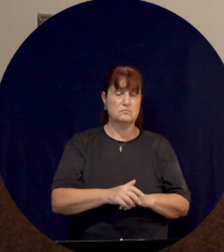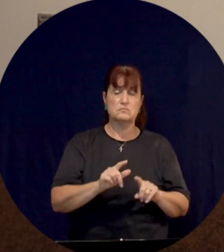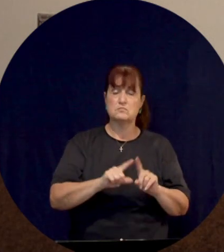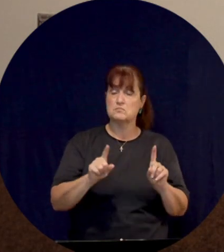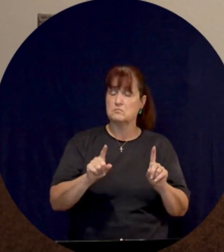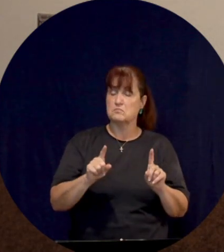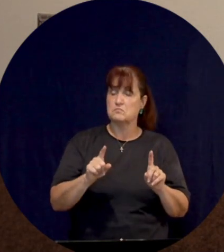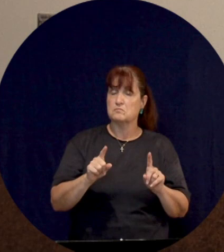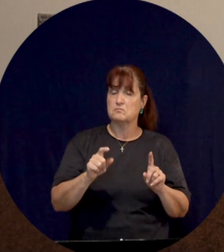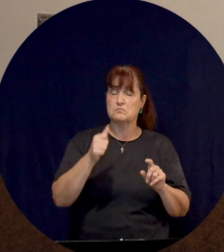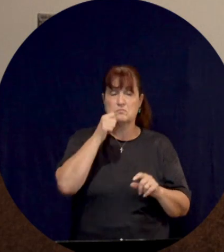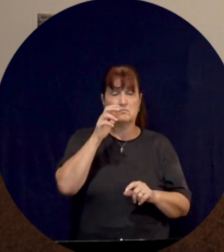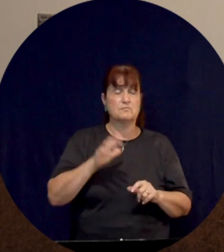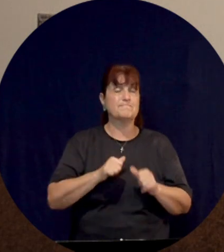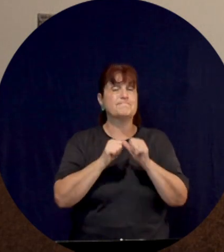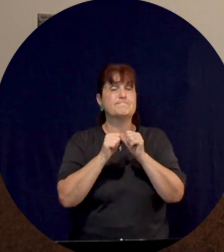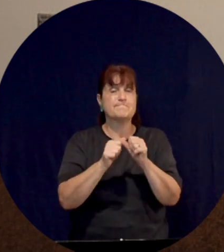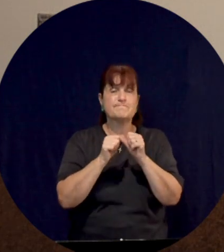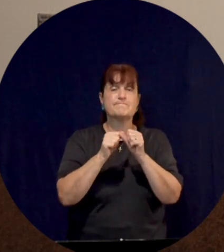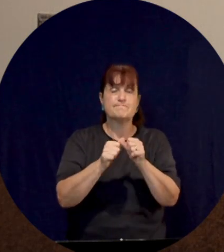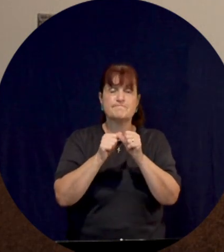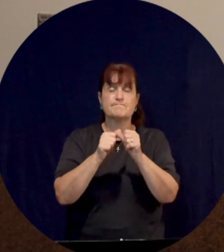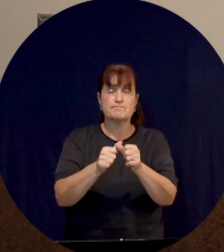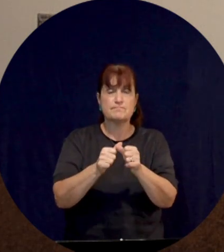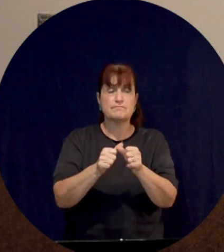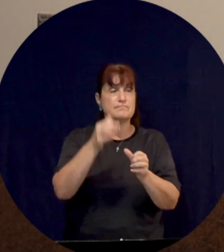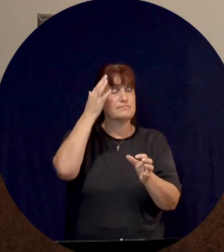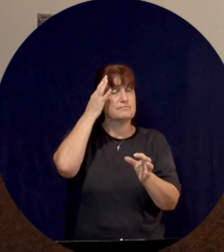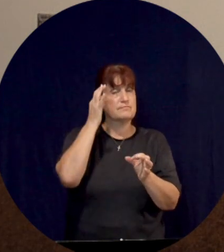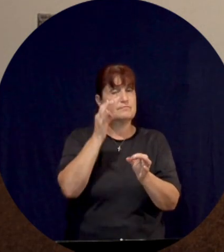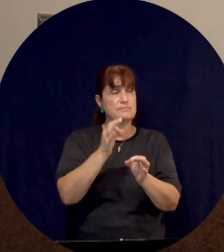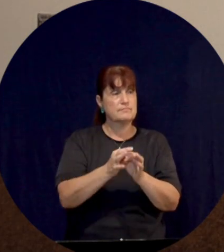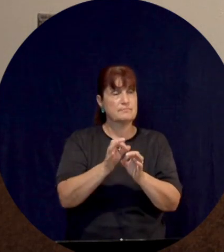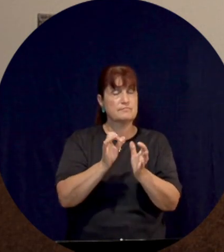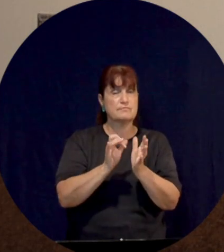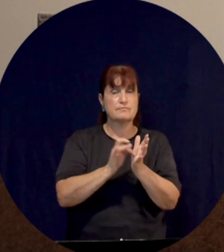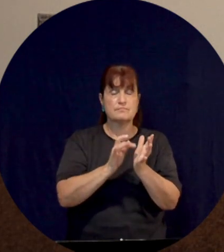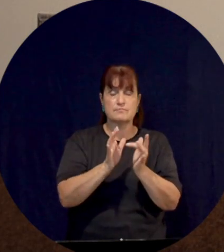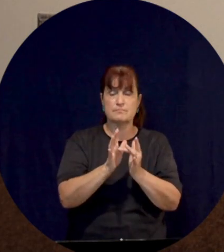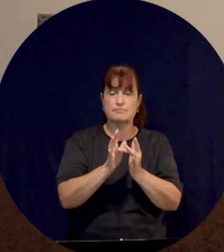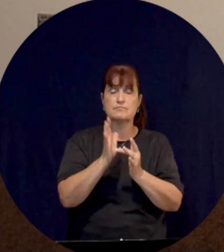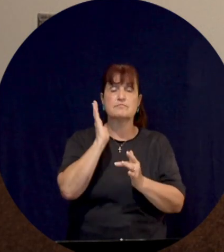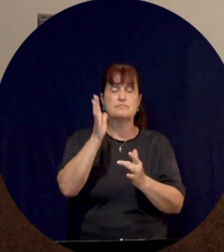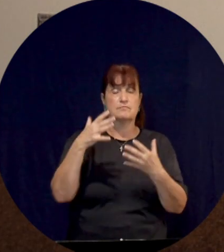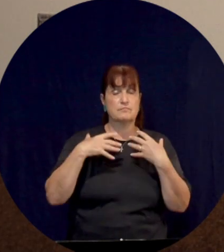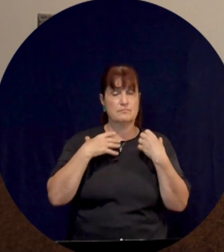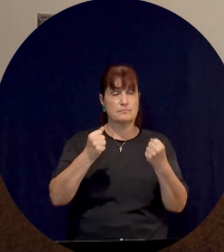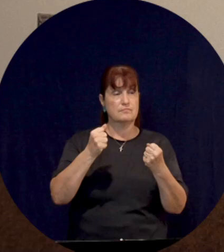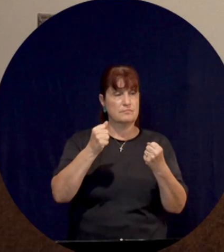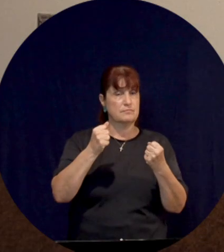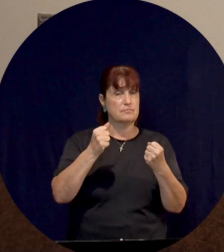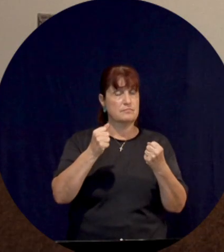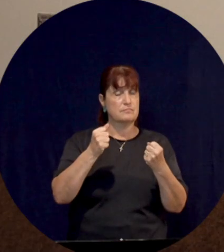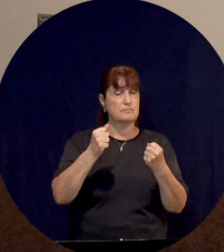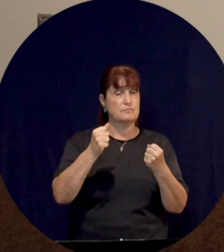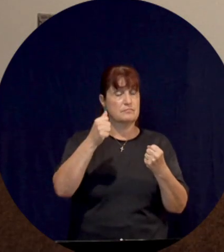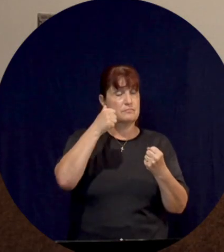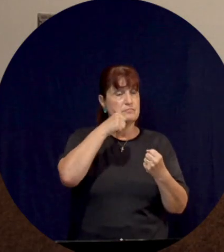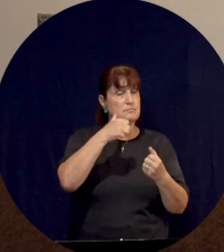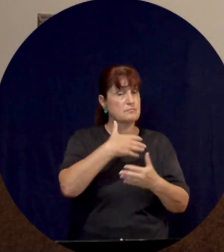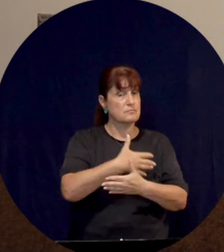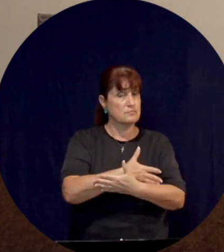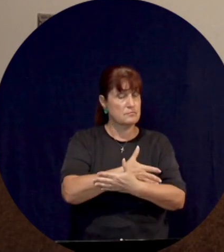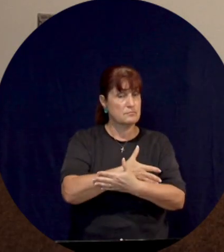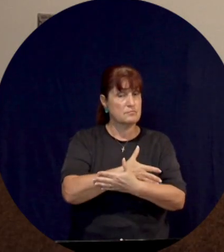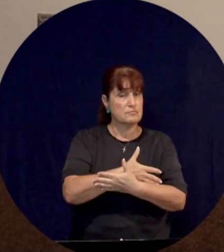But yet she is persistent. She has faith that Jesus will heal her daughter. And